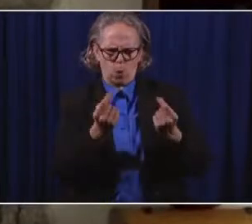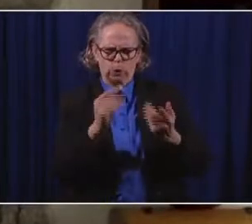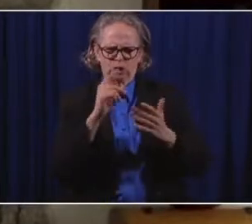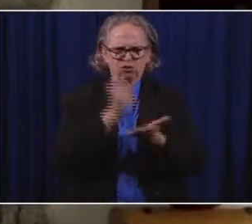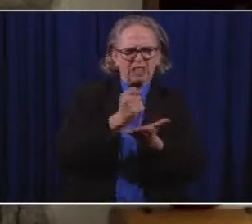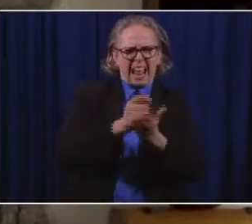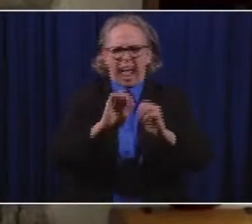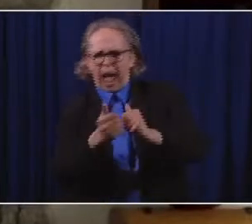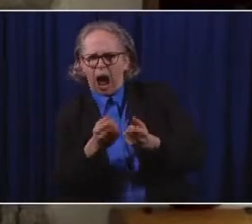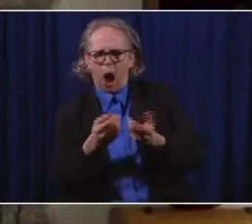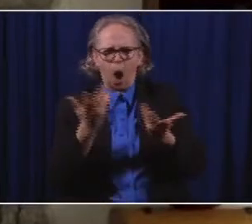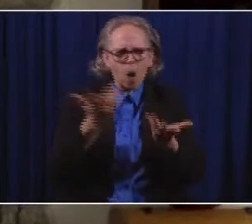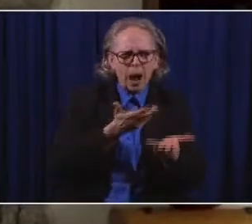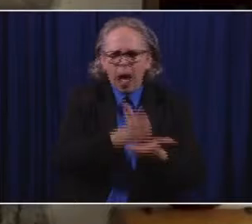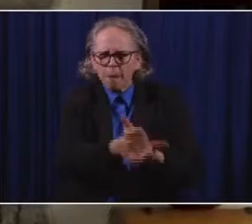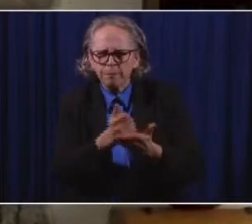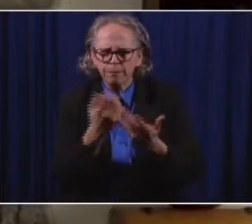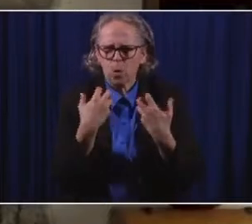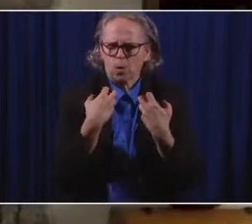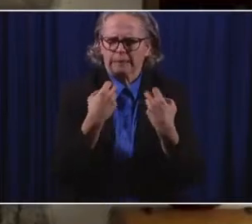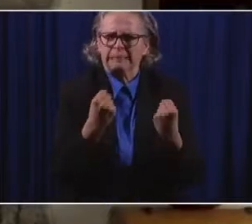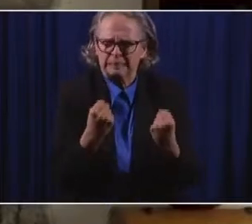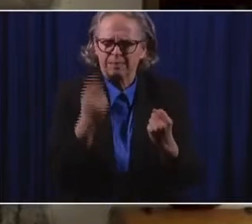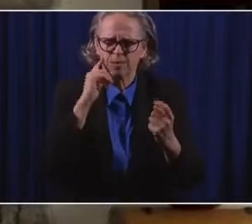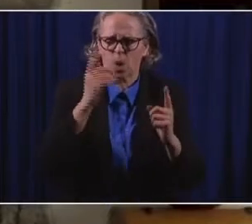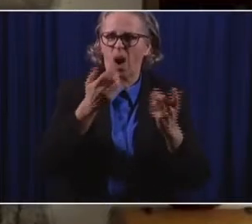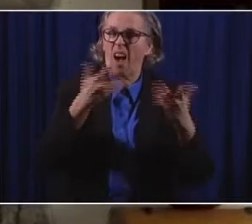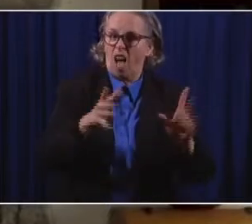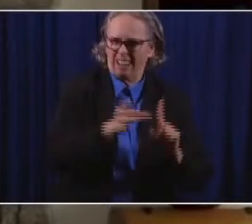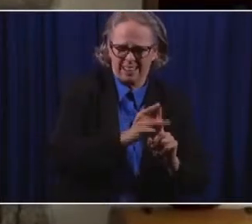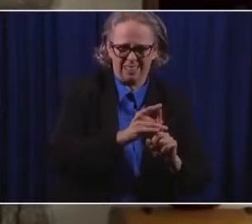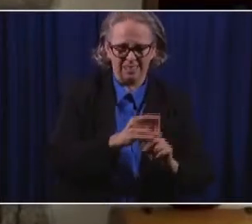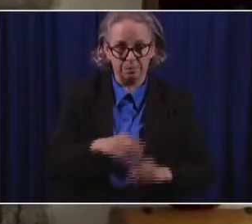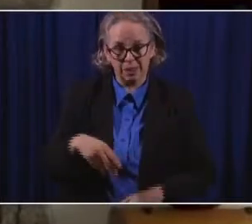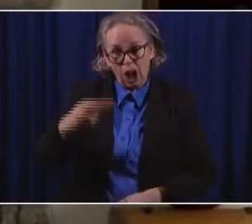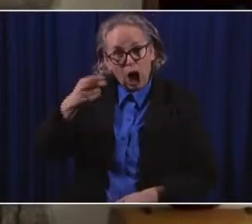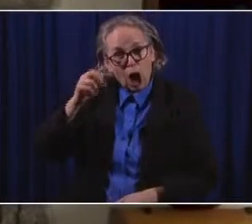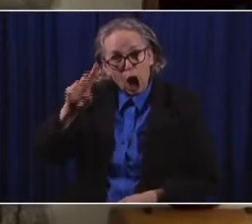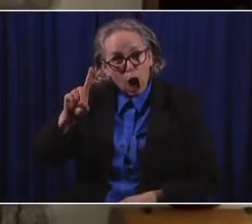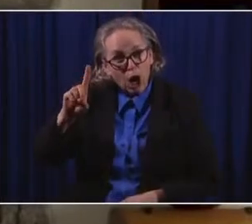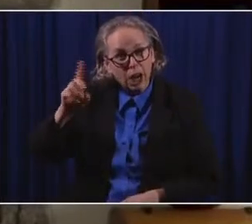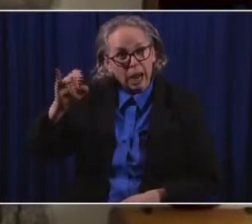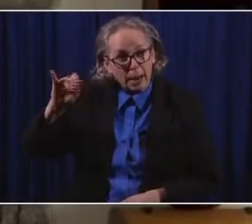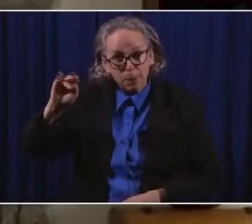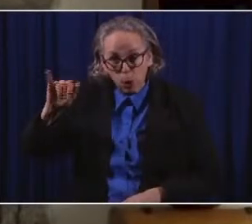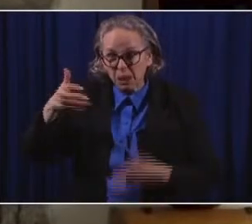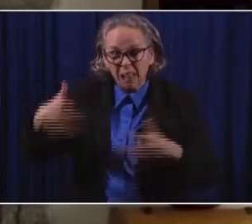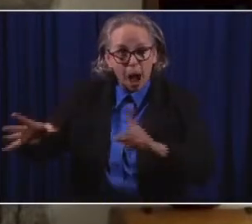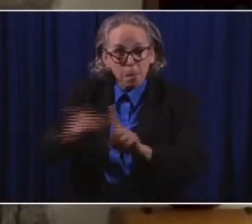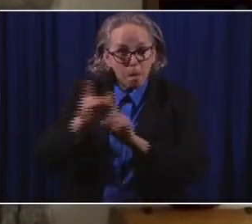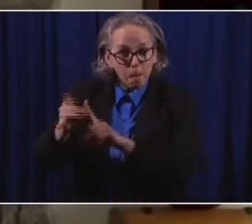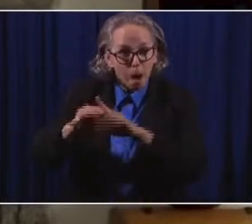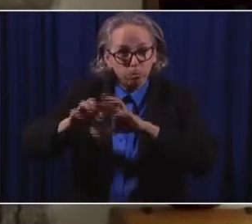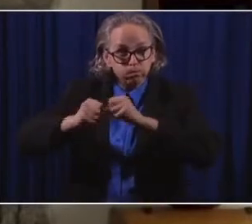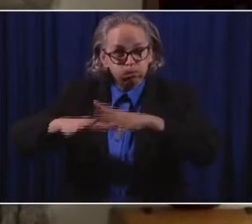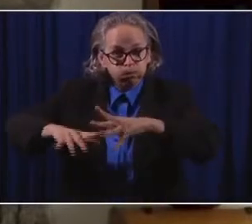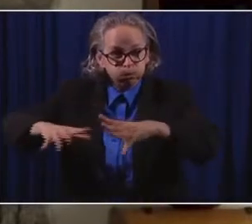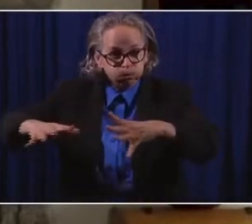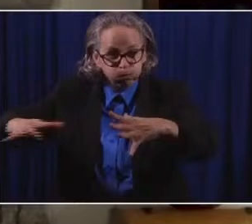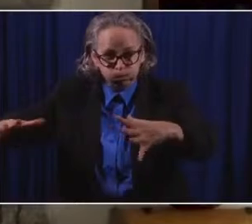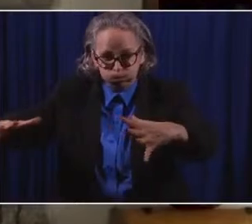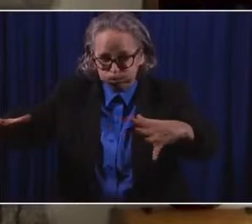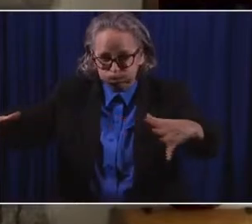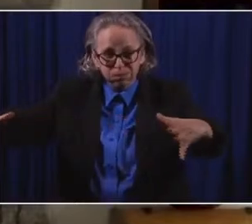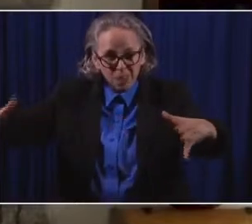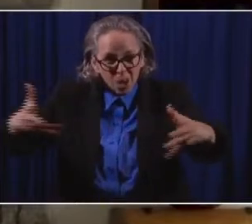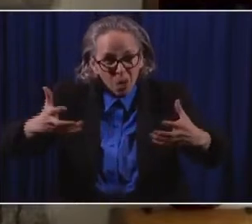can herd immunity our way out of this is been discredited by everybody. The only way you get the herd immunity or community immunity is we're going to get it is